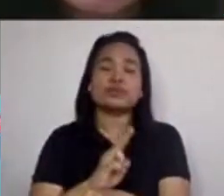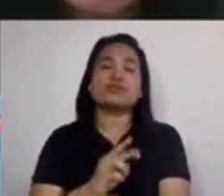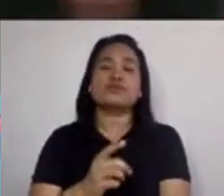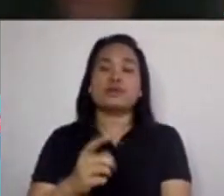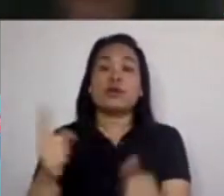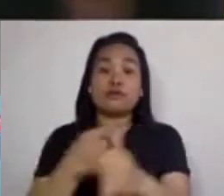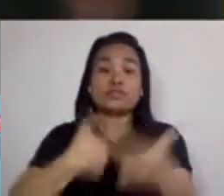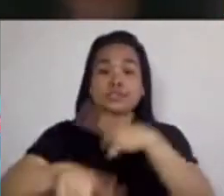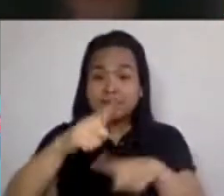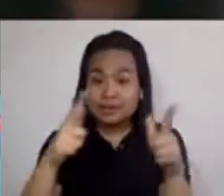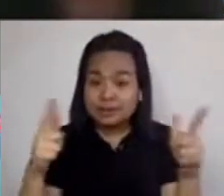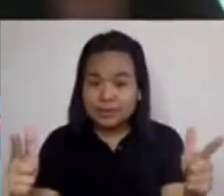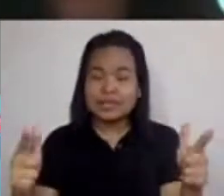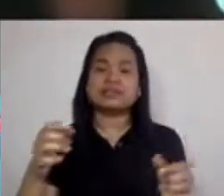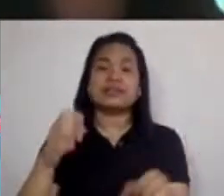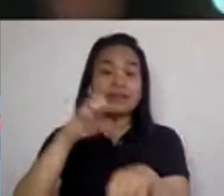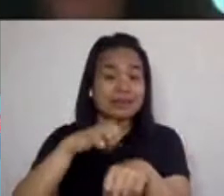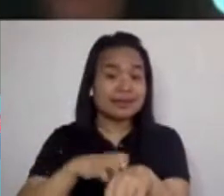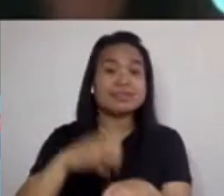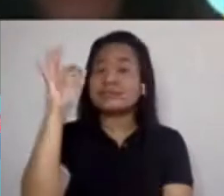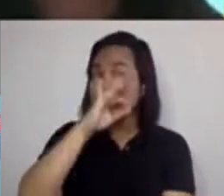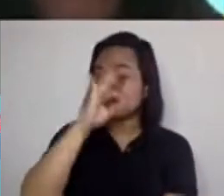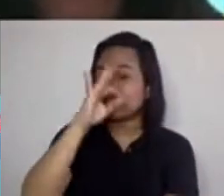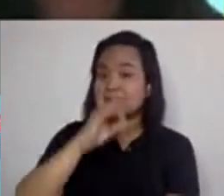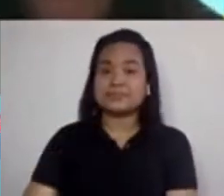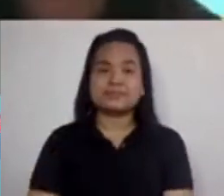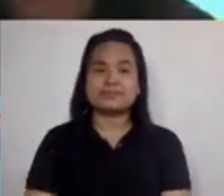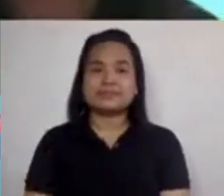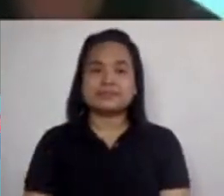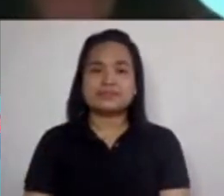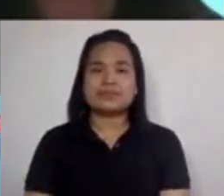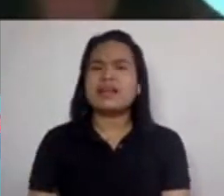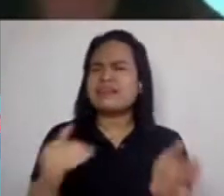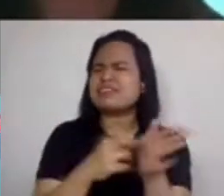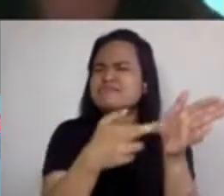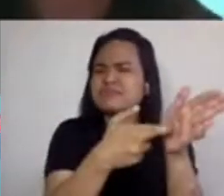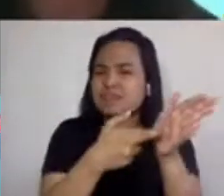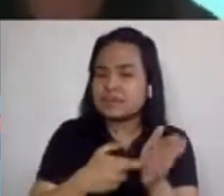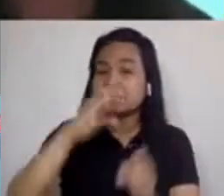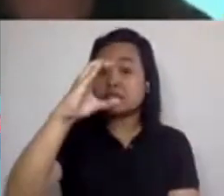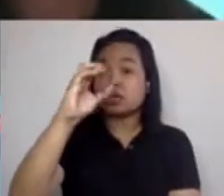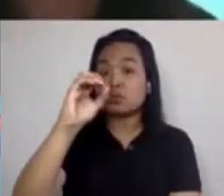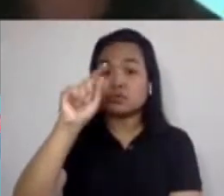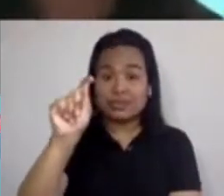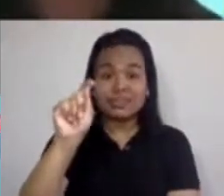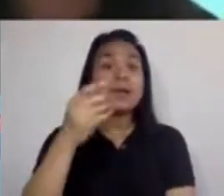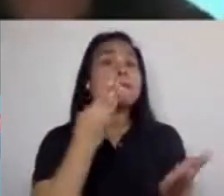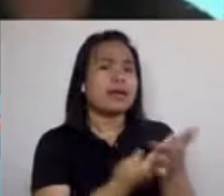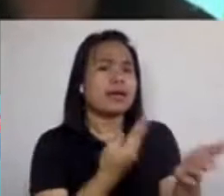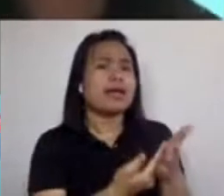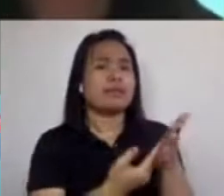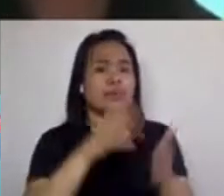learning. Again, this requires the COT as MOV, and it follows the